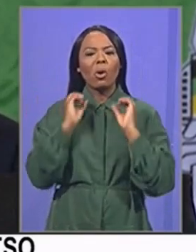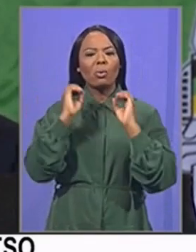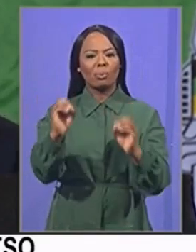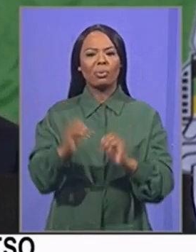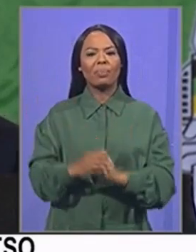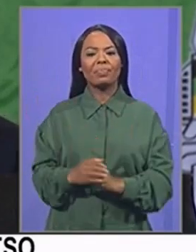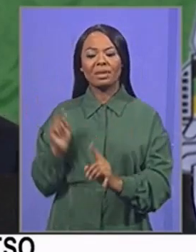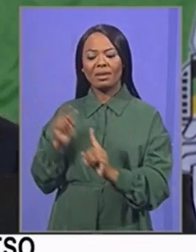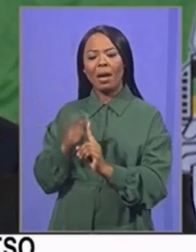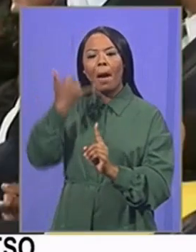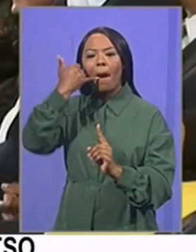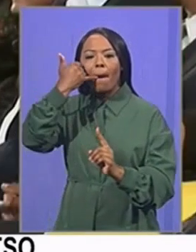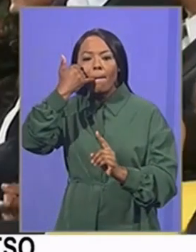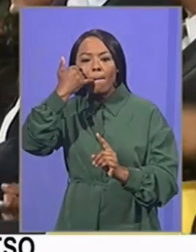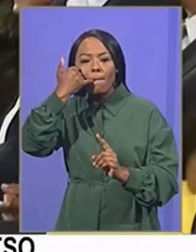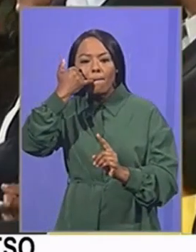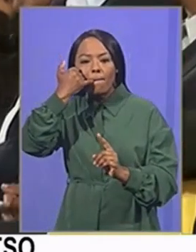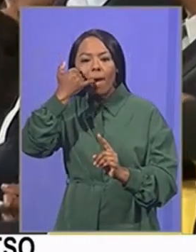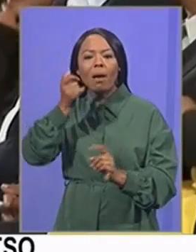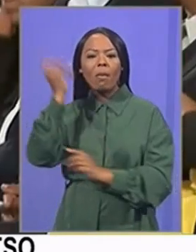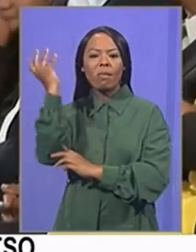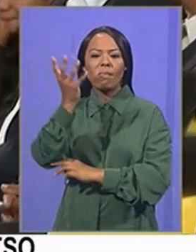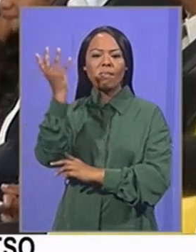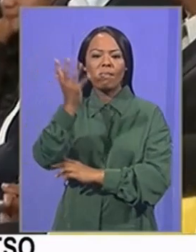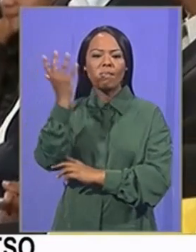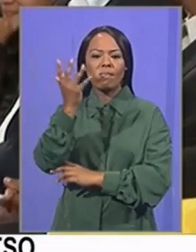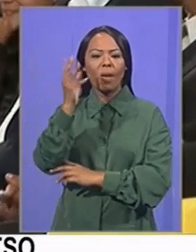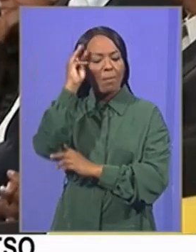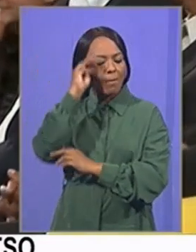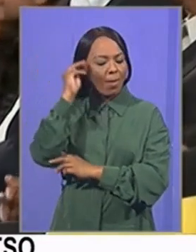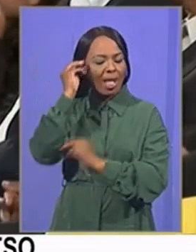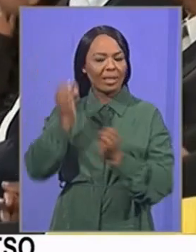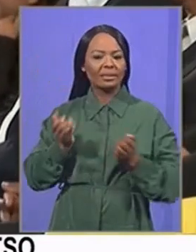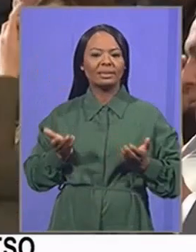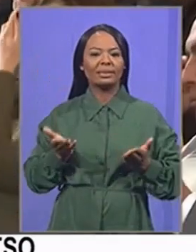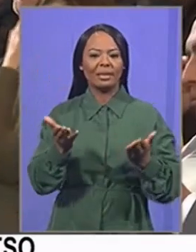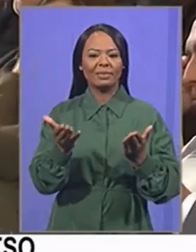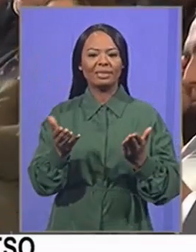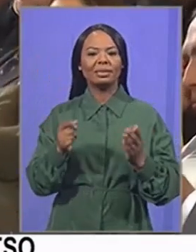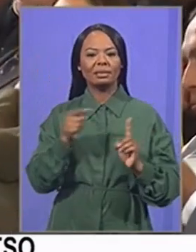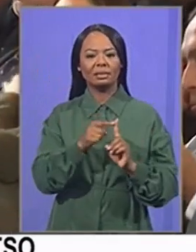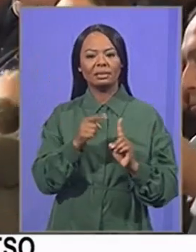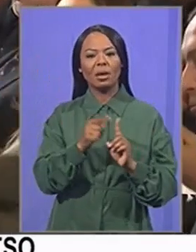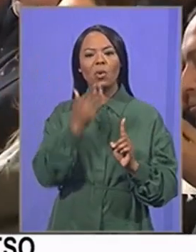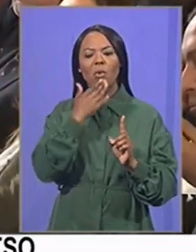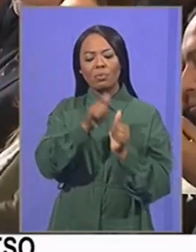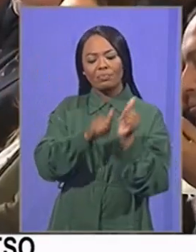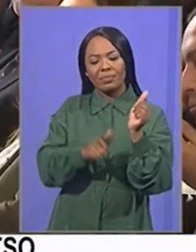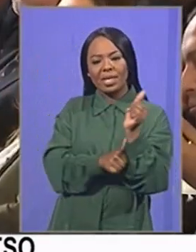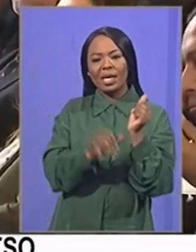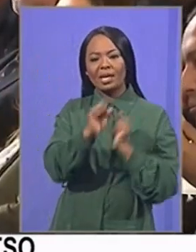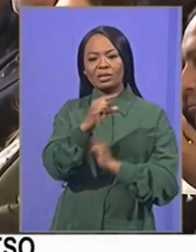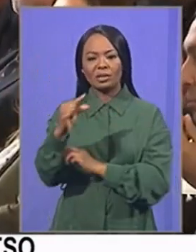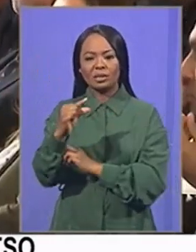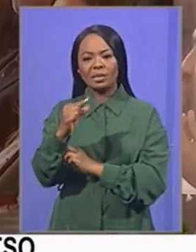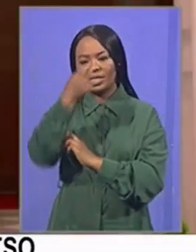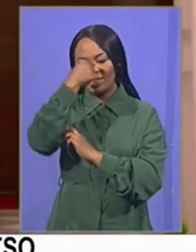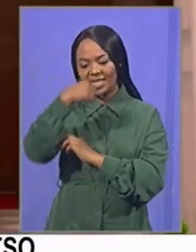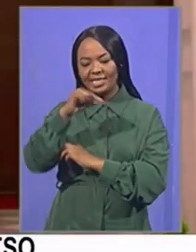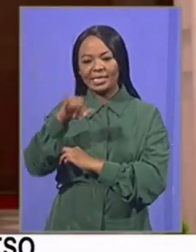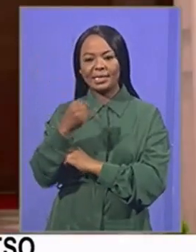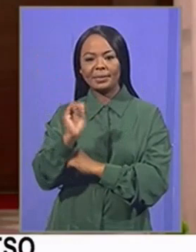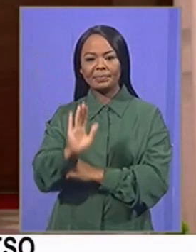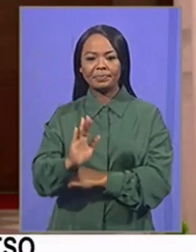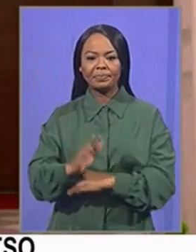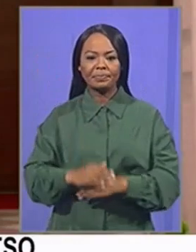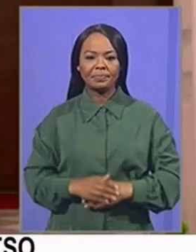Mbeki o tshwaetse maabane kwa tirelo matshidiso ya Bosetshaba ya motlatsa mokwaledi kakaretso wa ANC Jesse Duarte. President